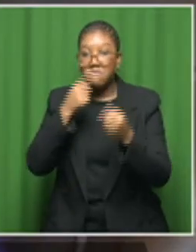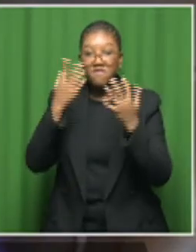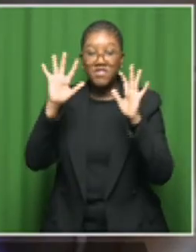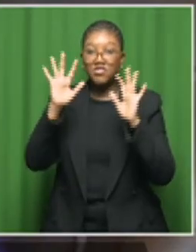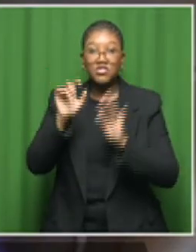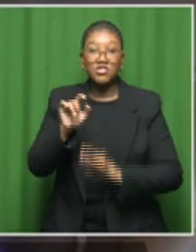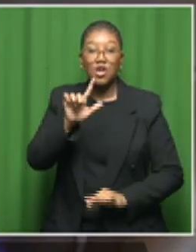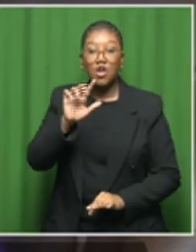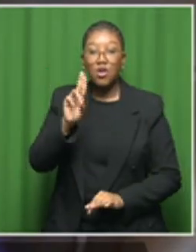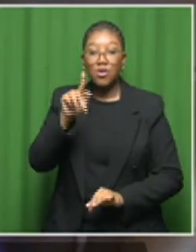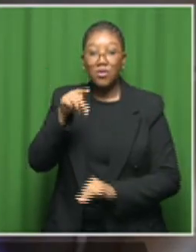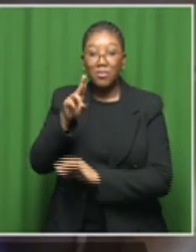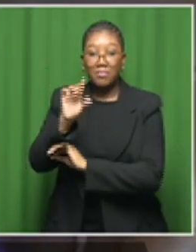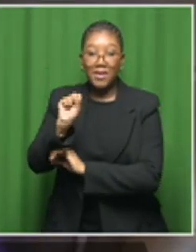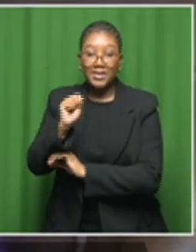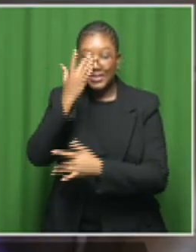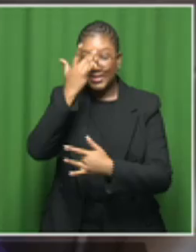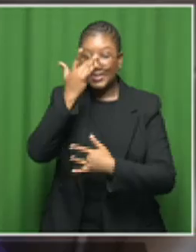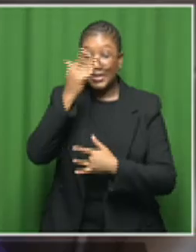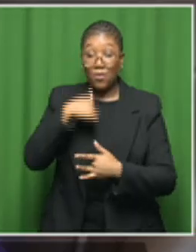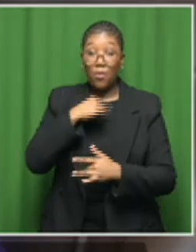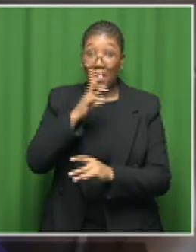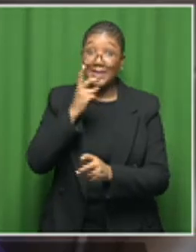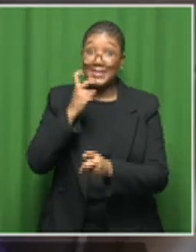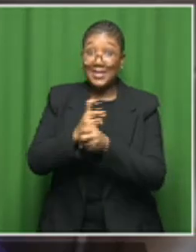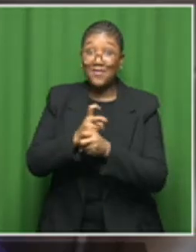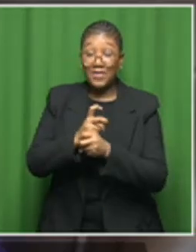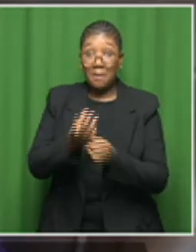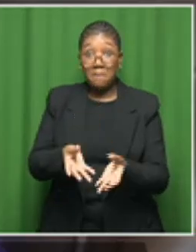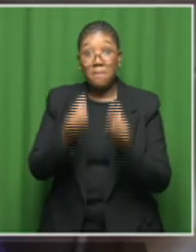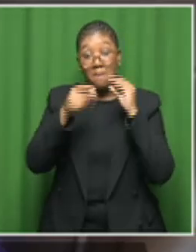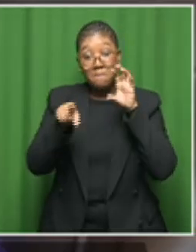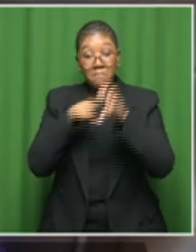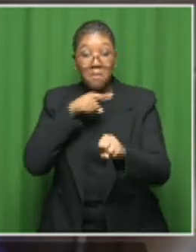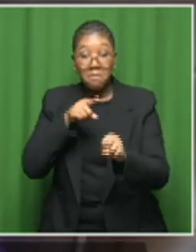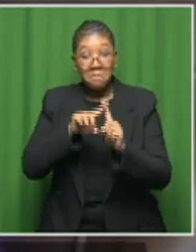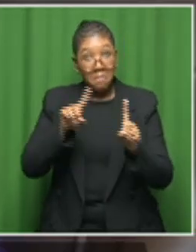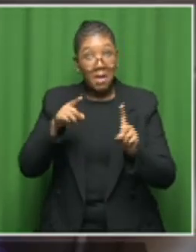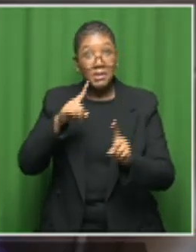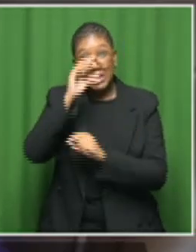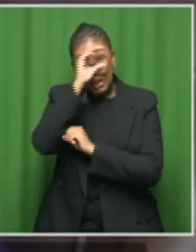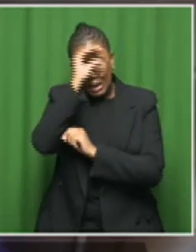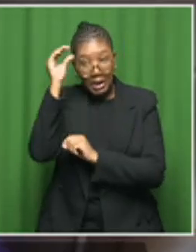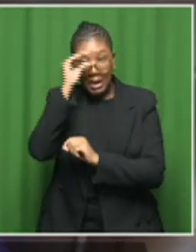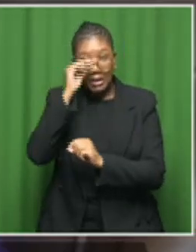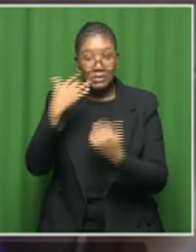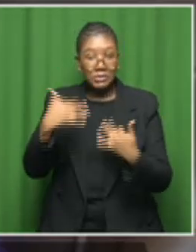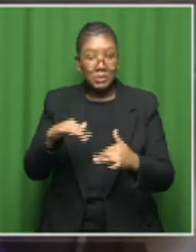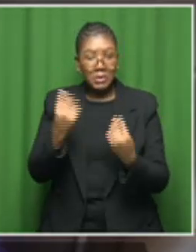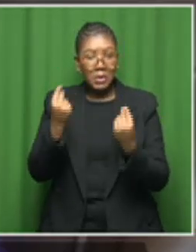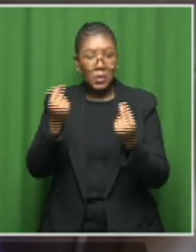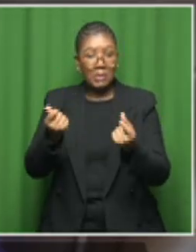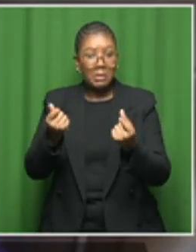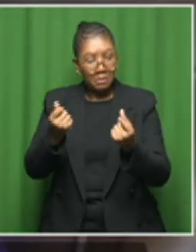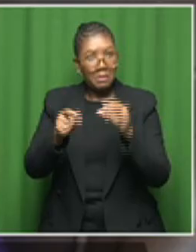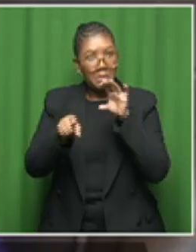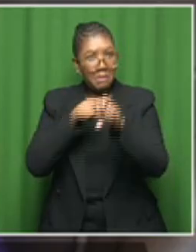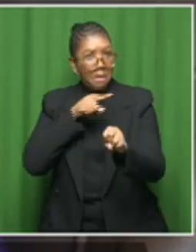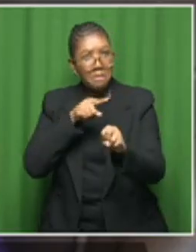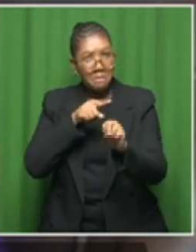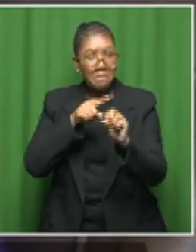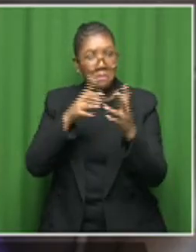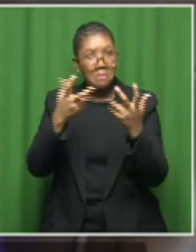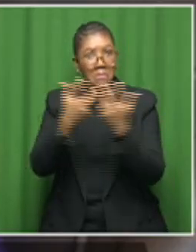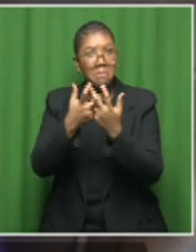thing is lupus is extremely difficult to diagnose. So I don't even know why she actually, concluded that it was lupus. And